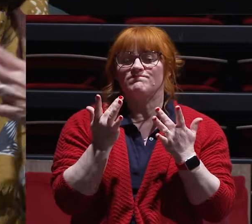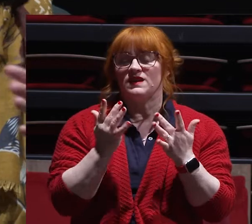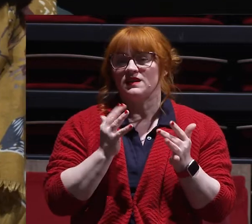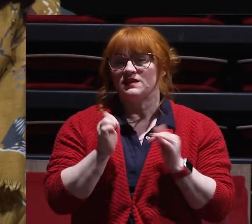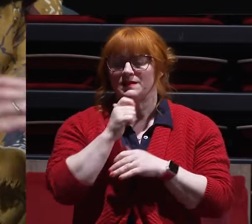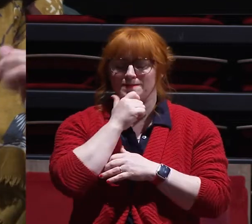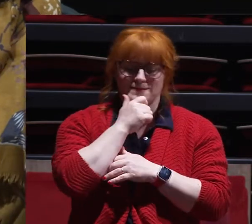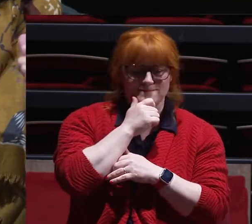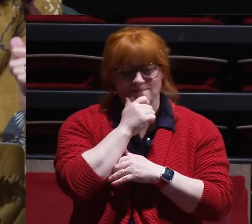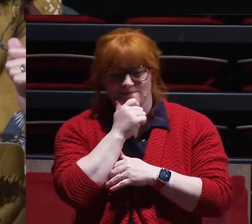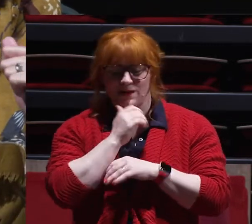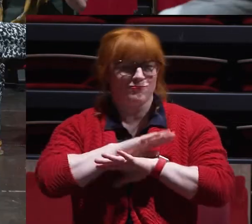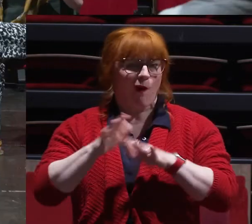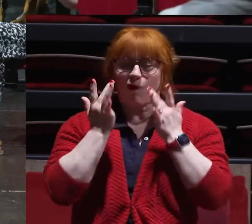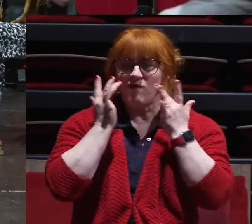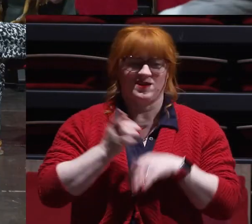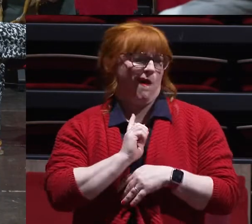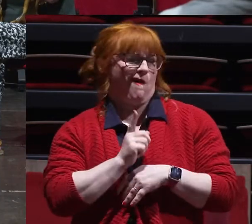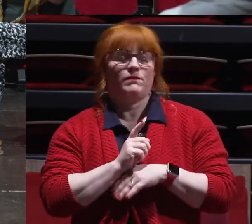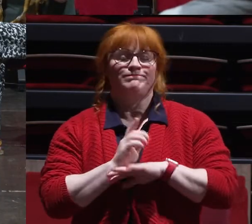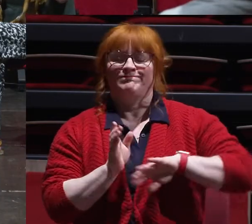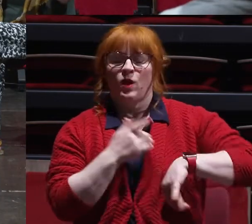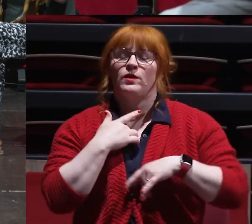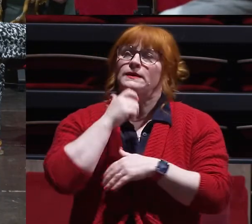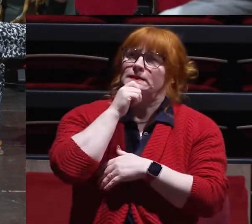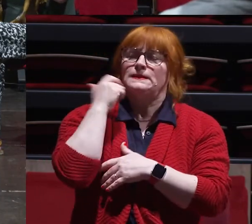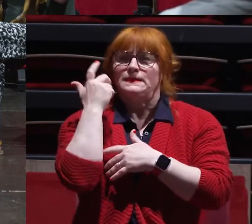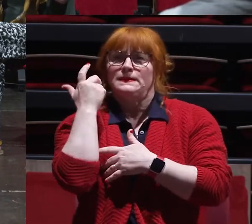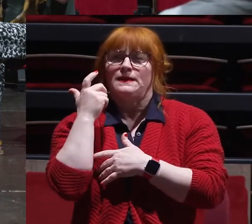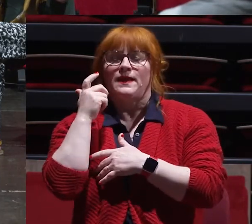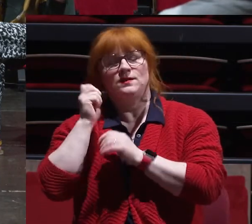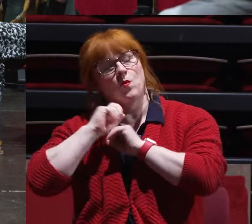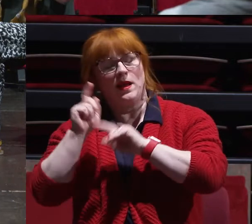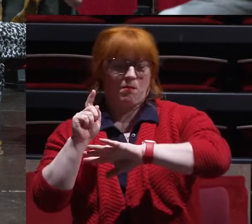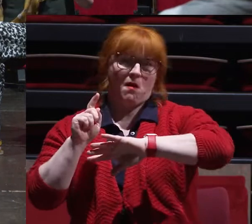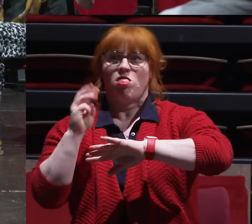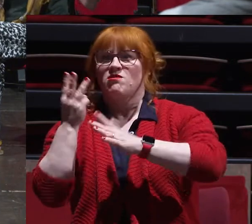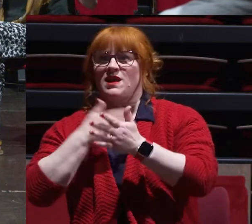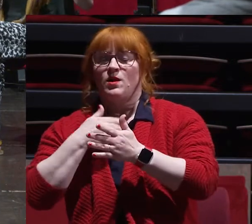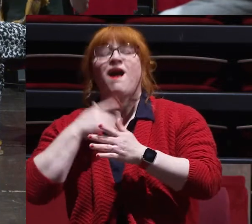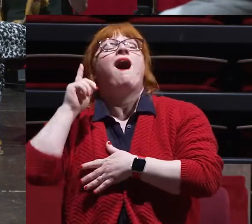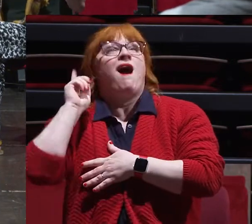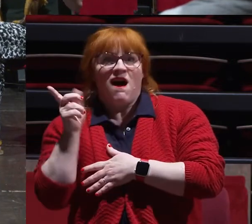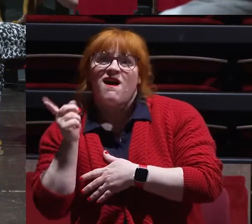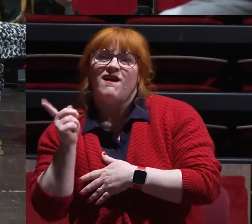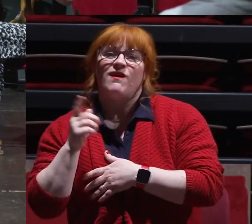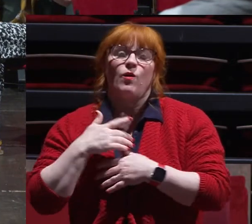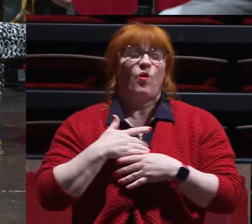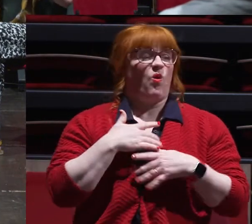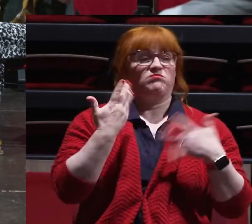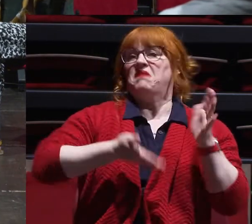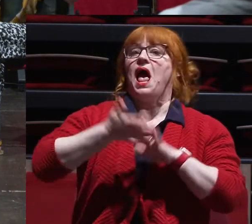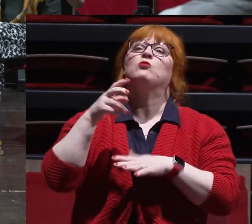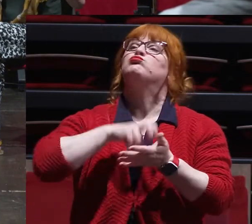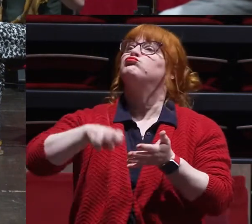how that should work. And sometimes it's not. It sort of comes to you in bed at 3 o'clock in the morning, or